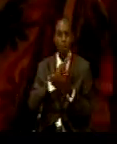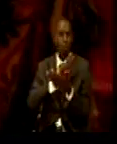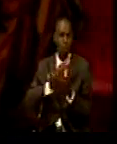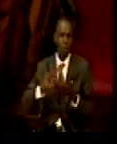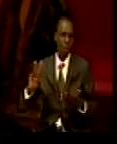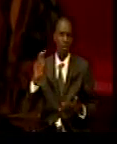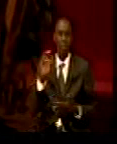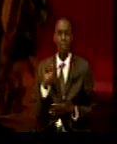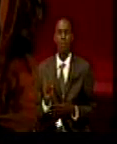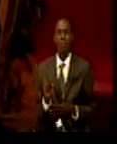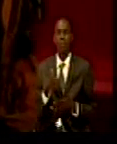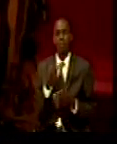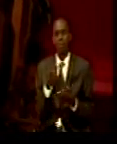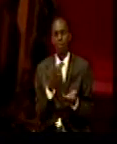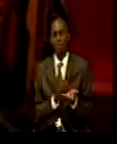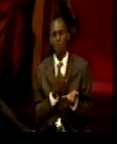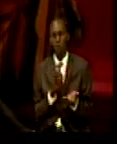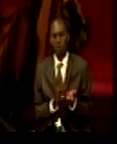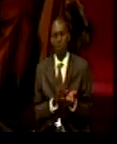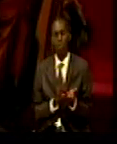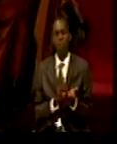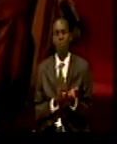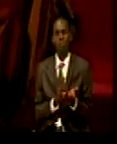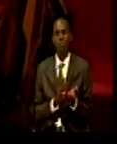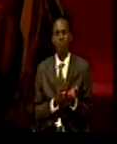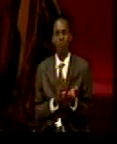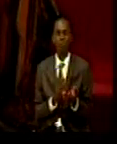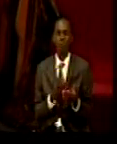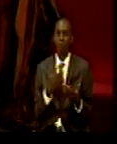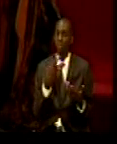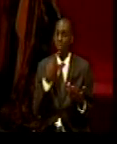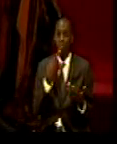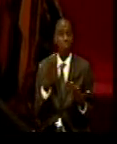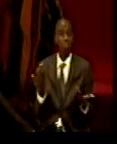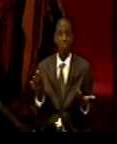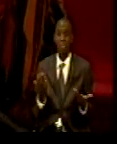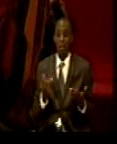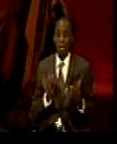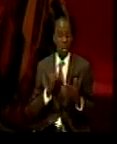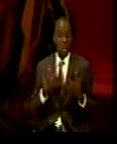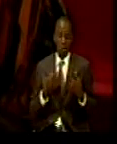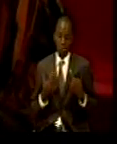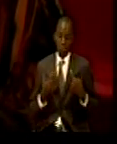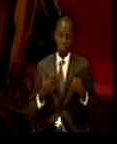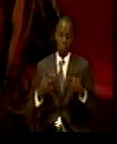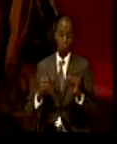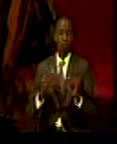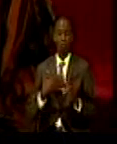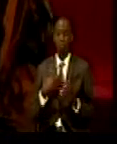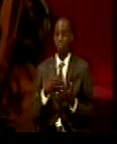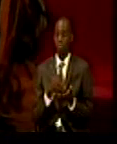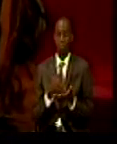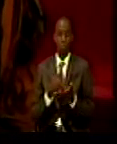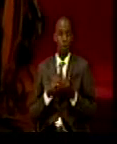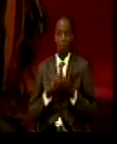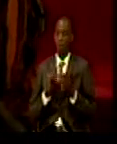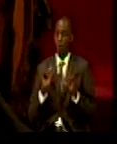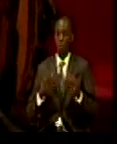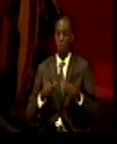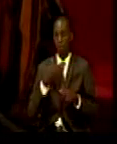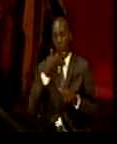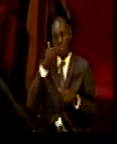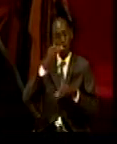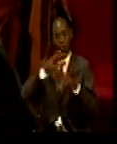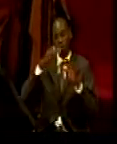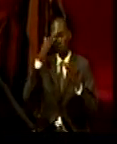in charge of this stroke, he says he has tried his best, that he didn't know anything that he would do again, that we should go